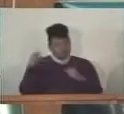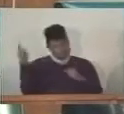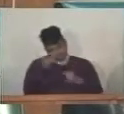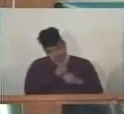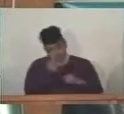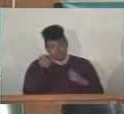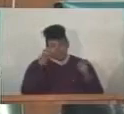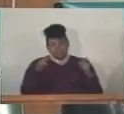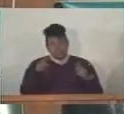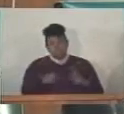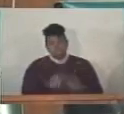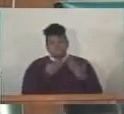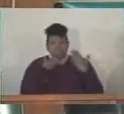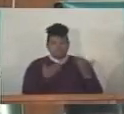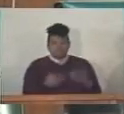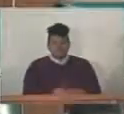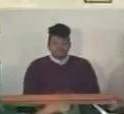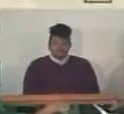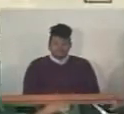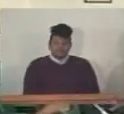Thank you.